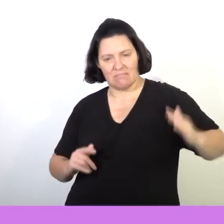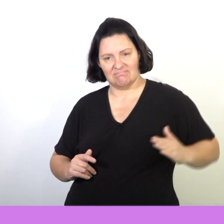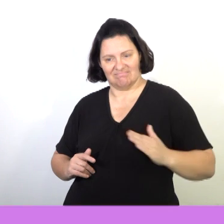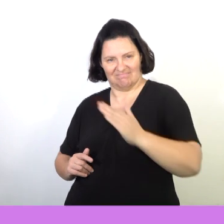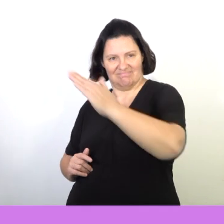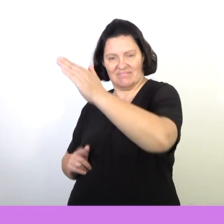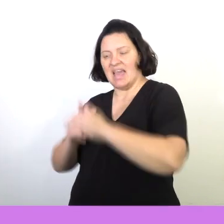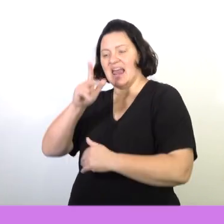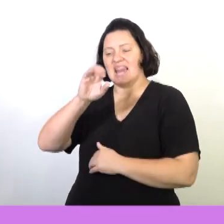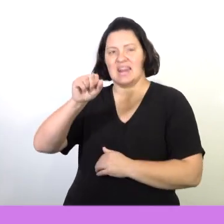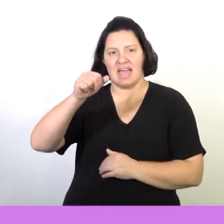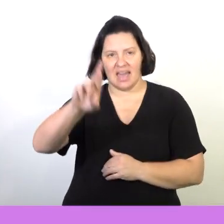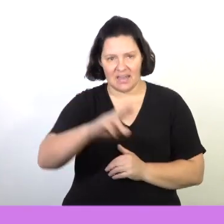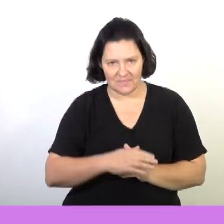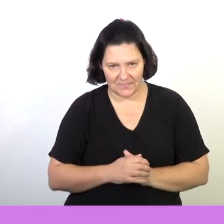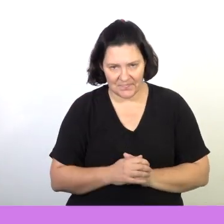graph.